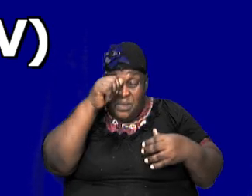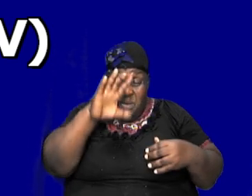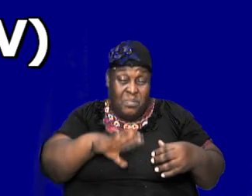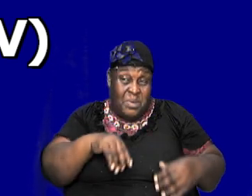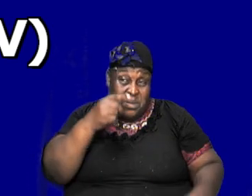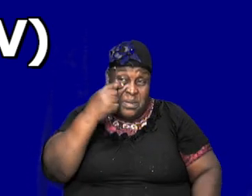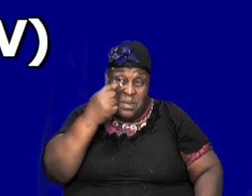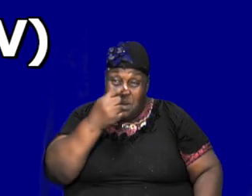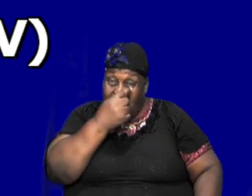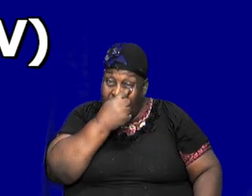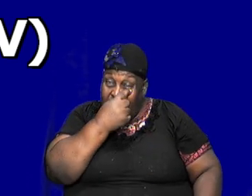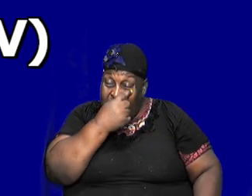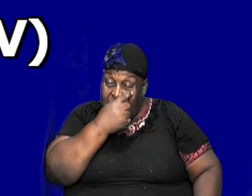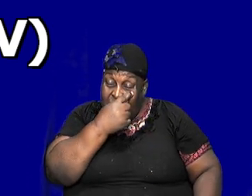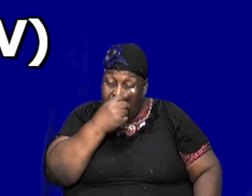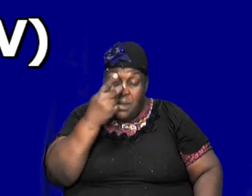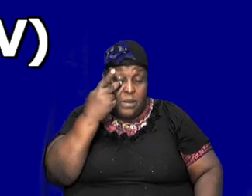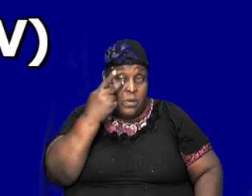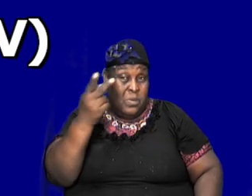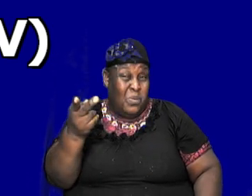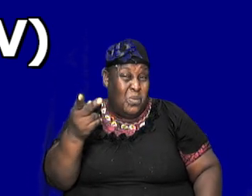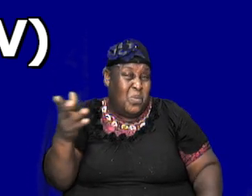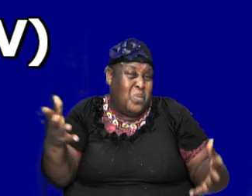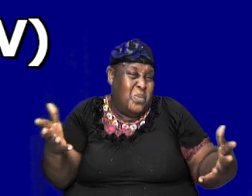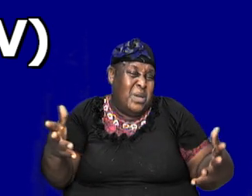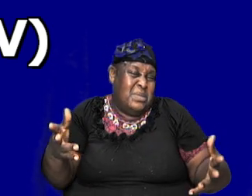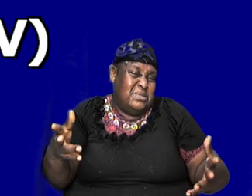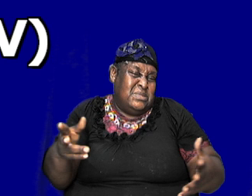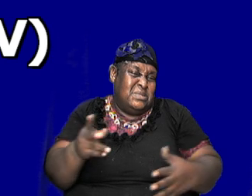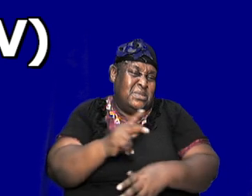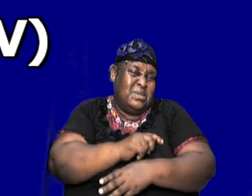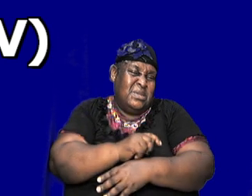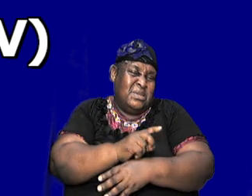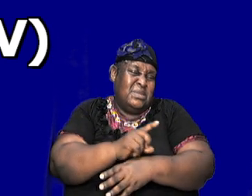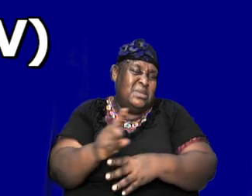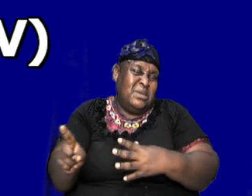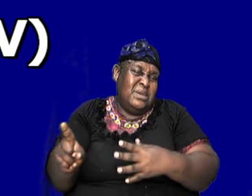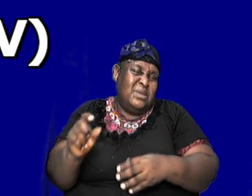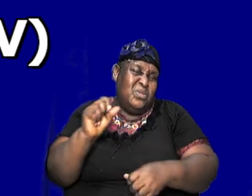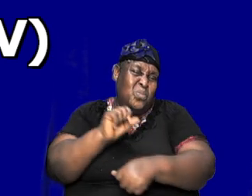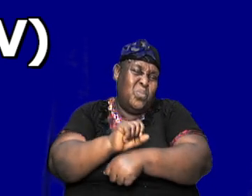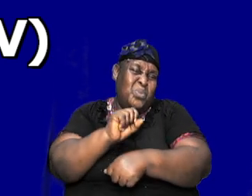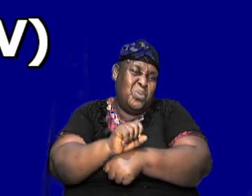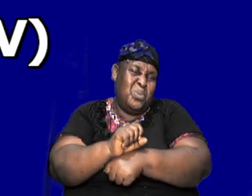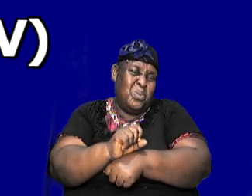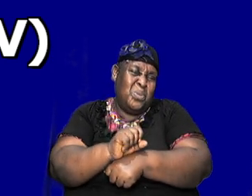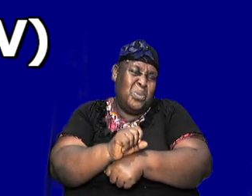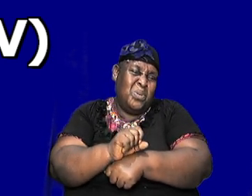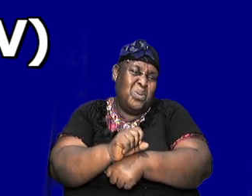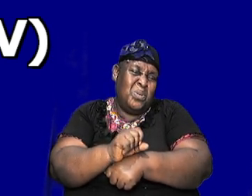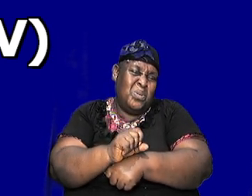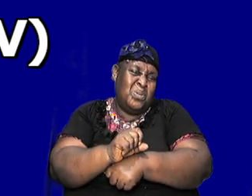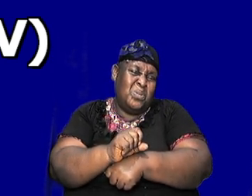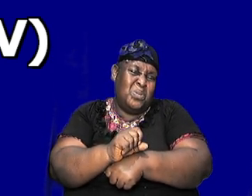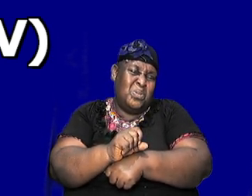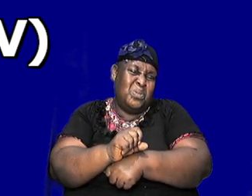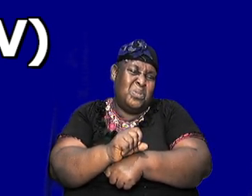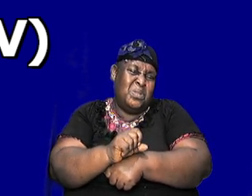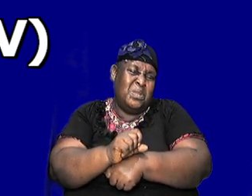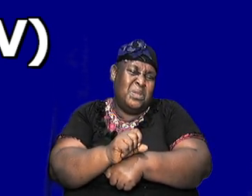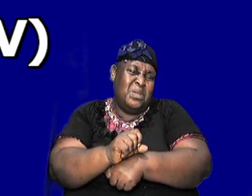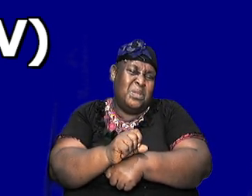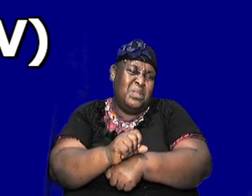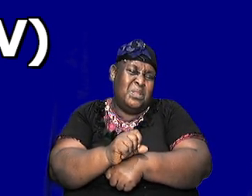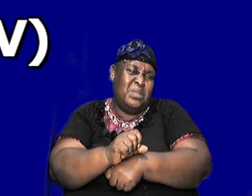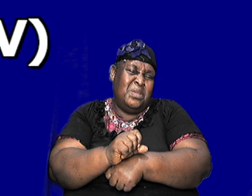be that he looked at what they did, the work that they did, the fact that they were able, they went